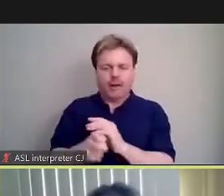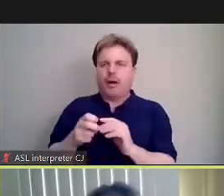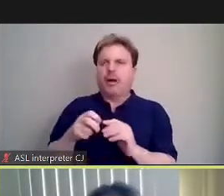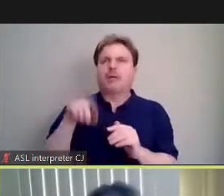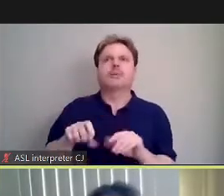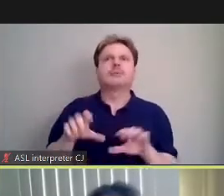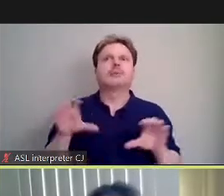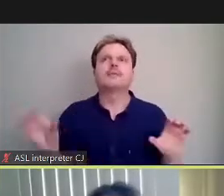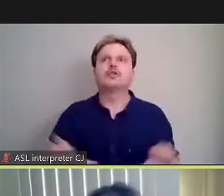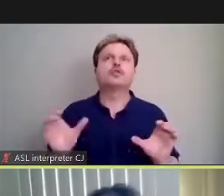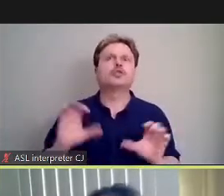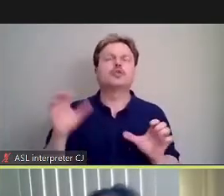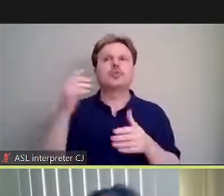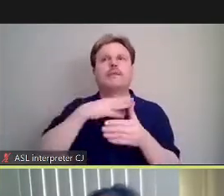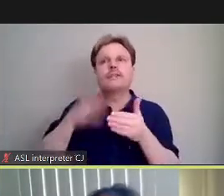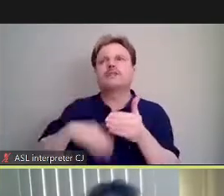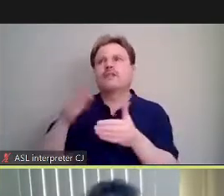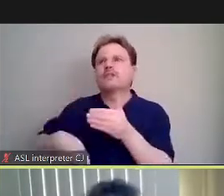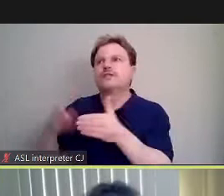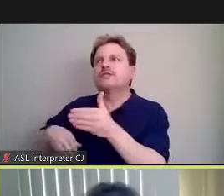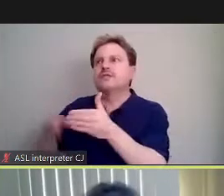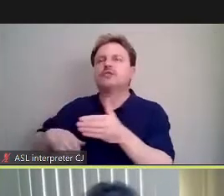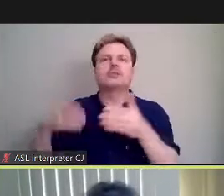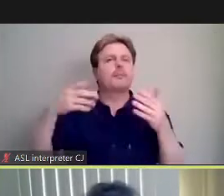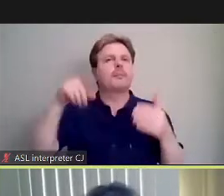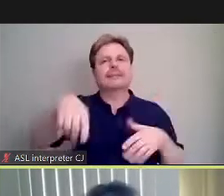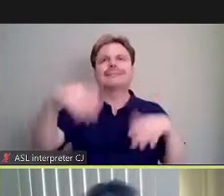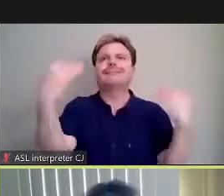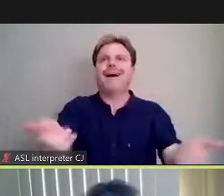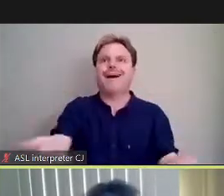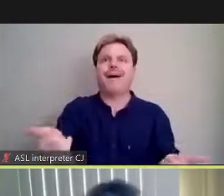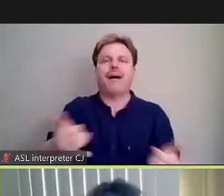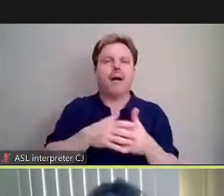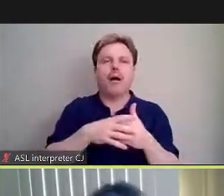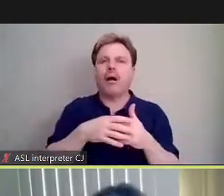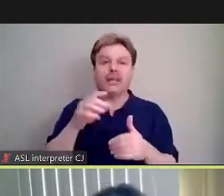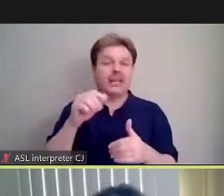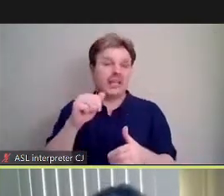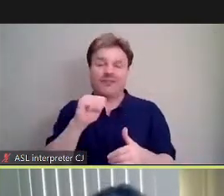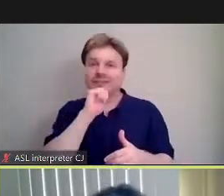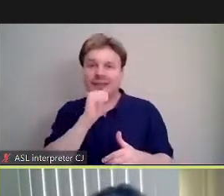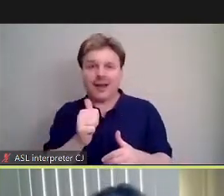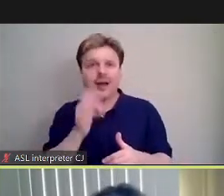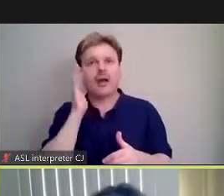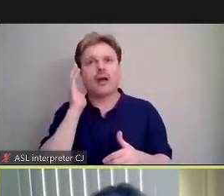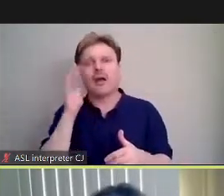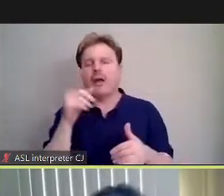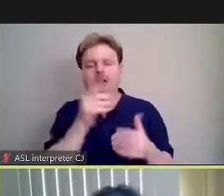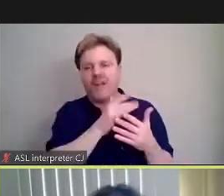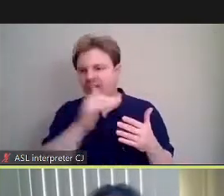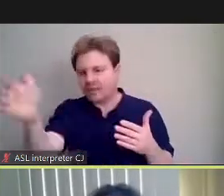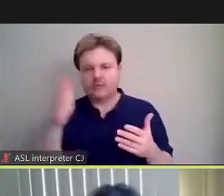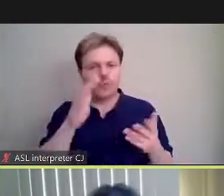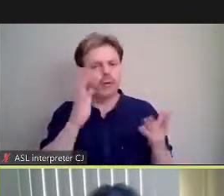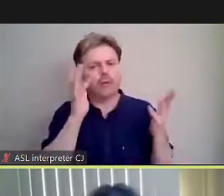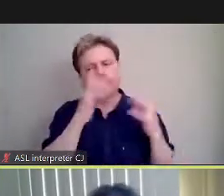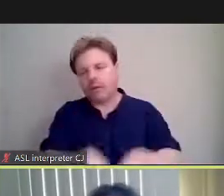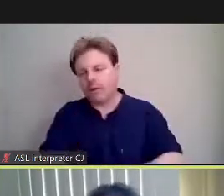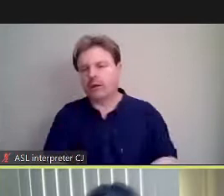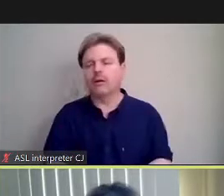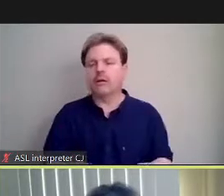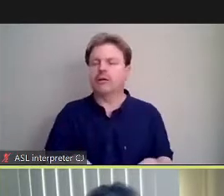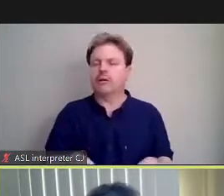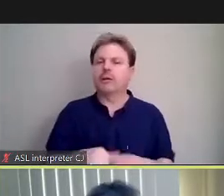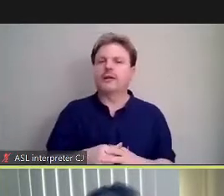and we have to get them done now, or else everything falls apart. To the point where